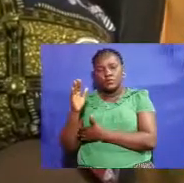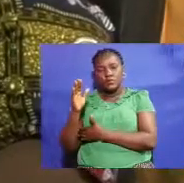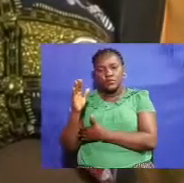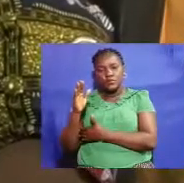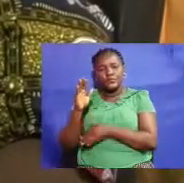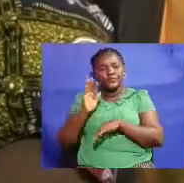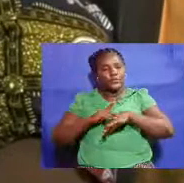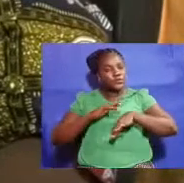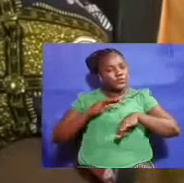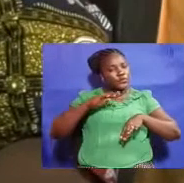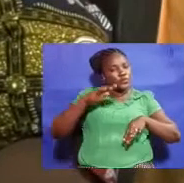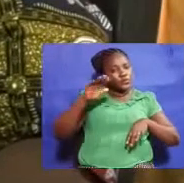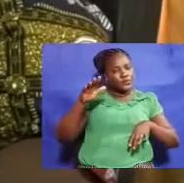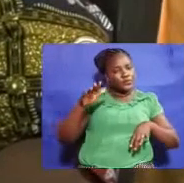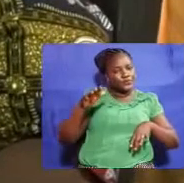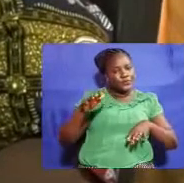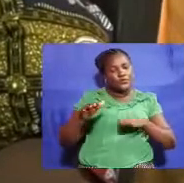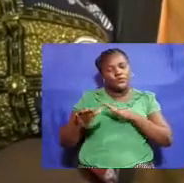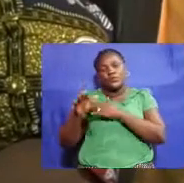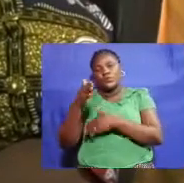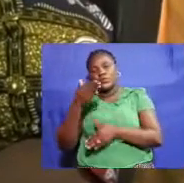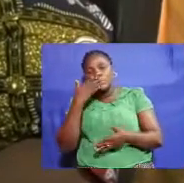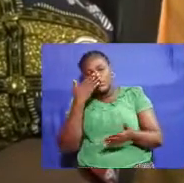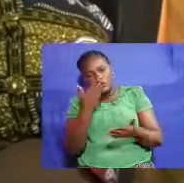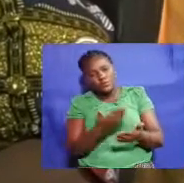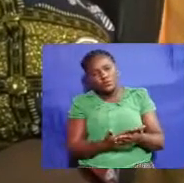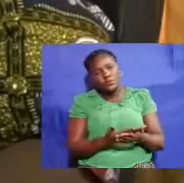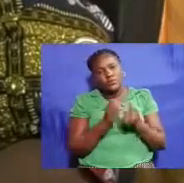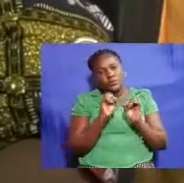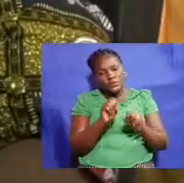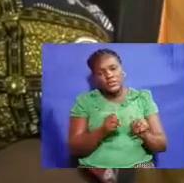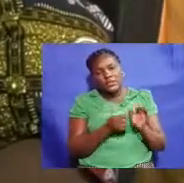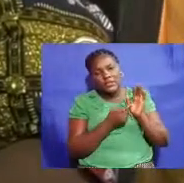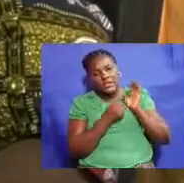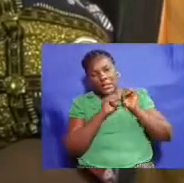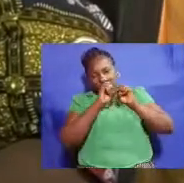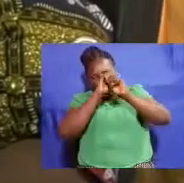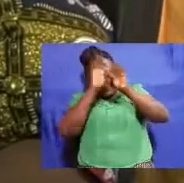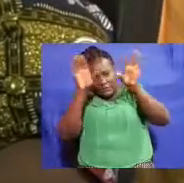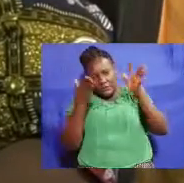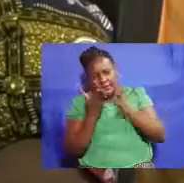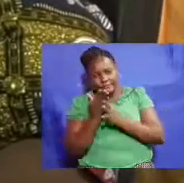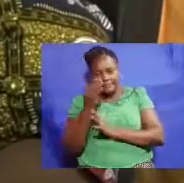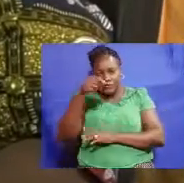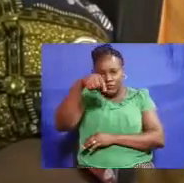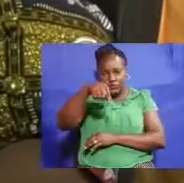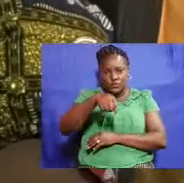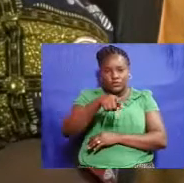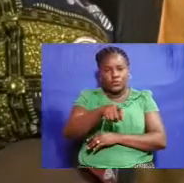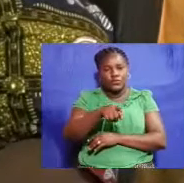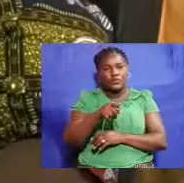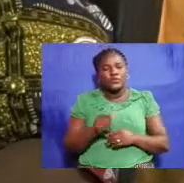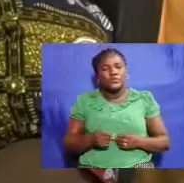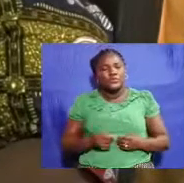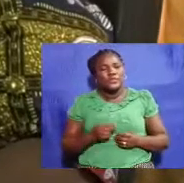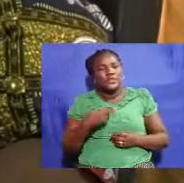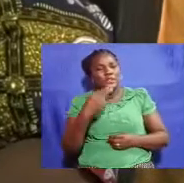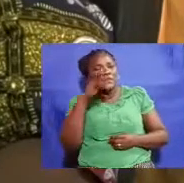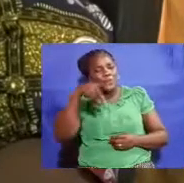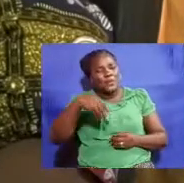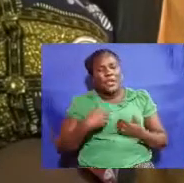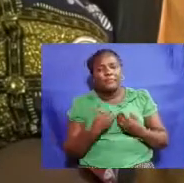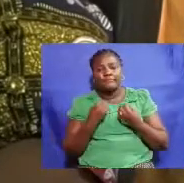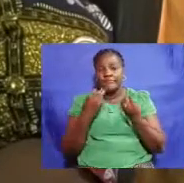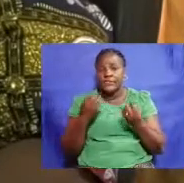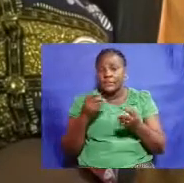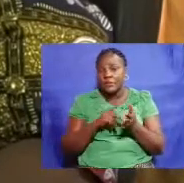God's glory and God's goodness can still shine through you. H4P has a number of programs, and